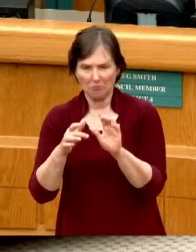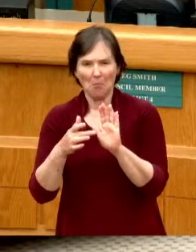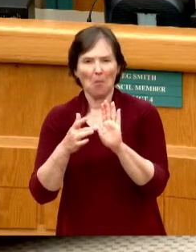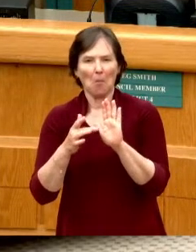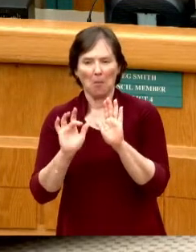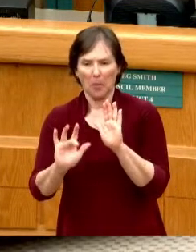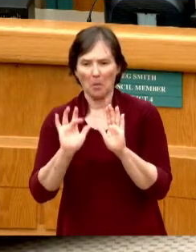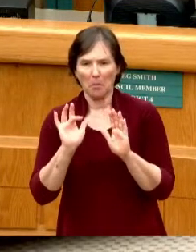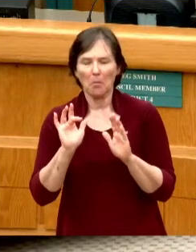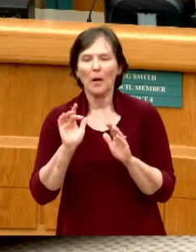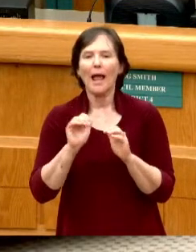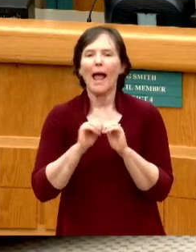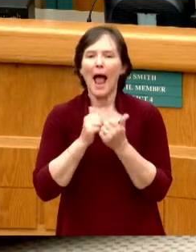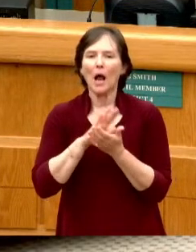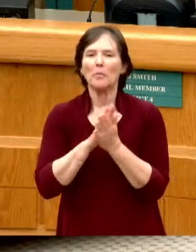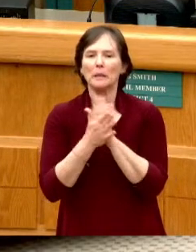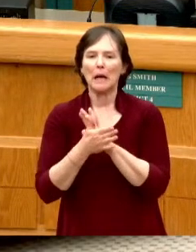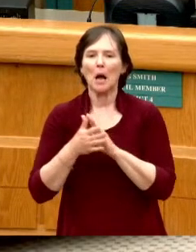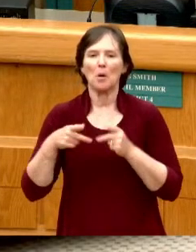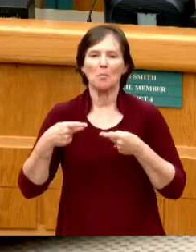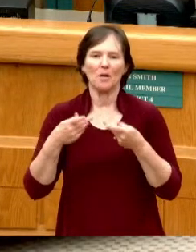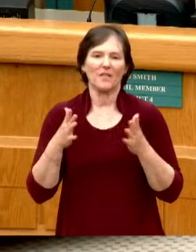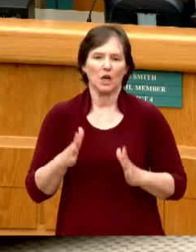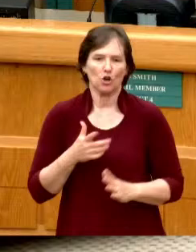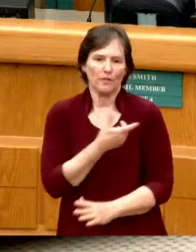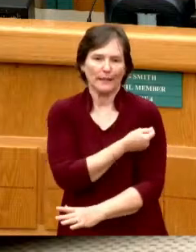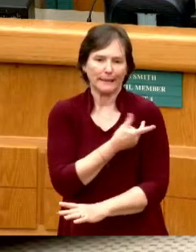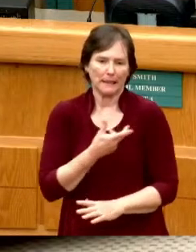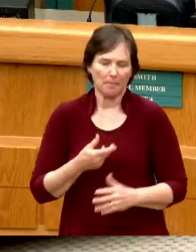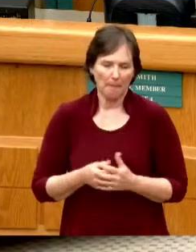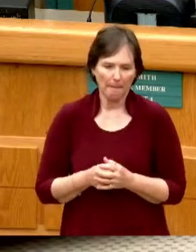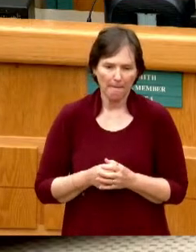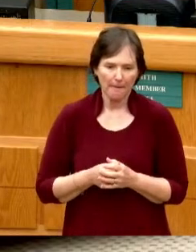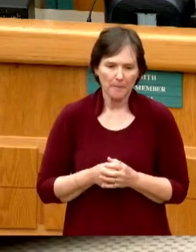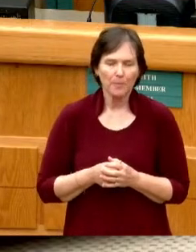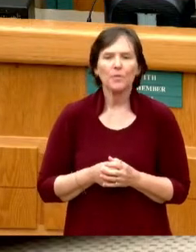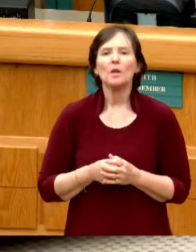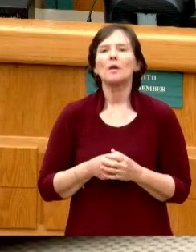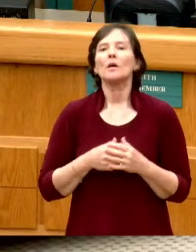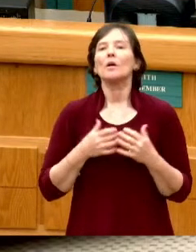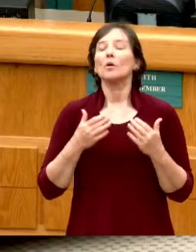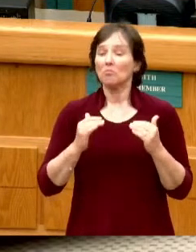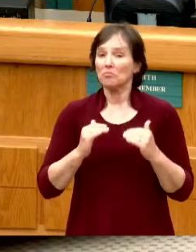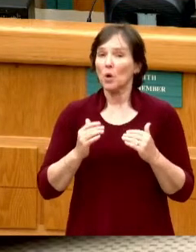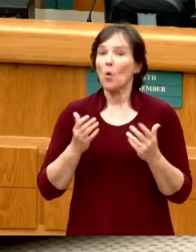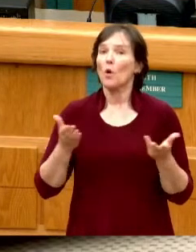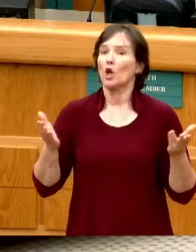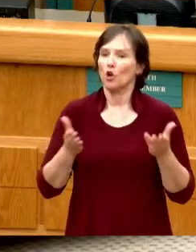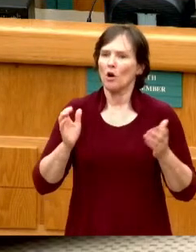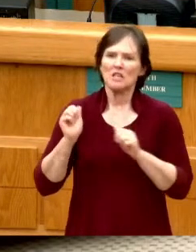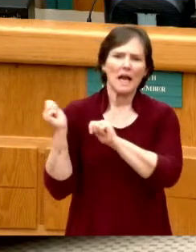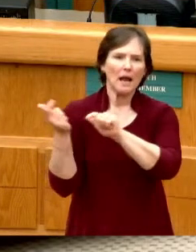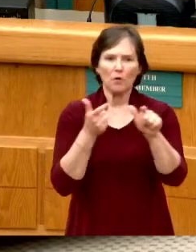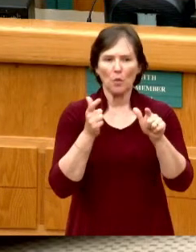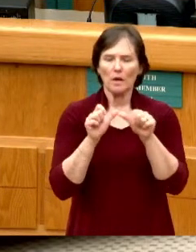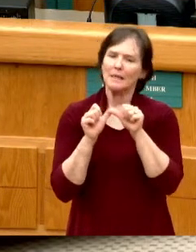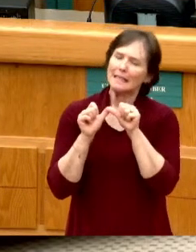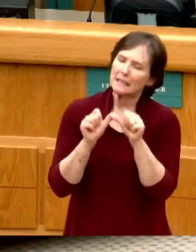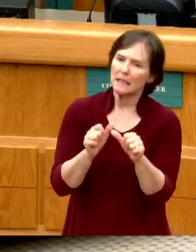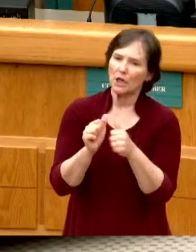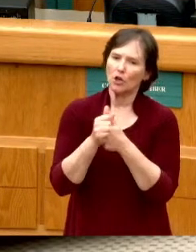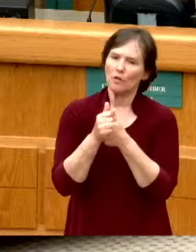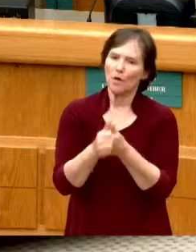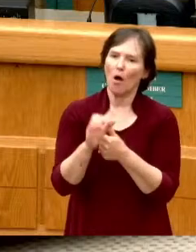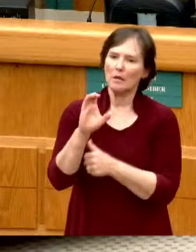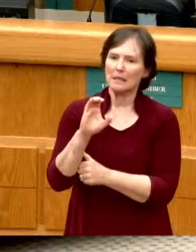vaccinate with a sense of urgency, we advise everyone to continue following the public health prevention strategies. Continue to